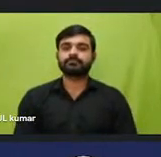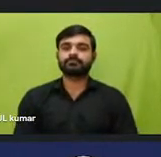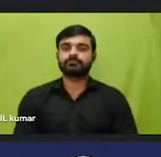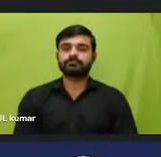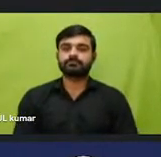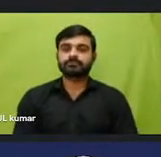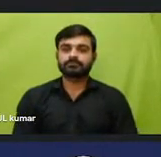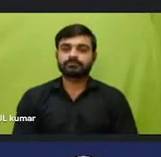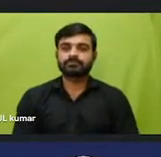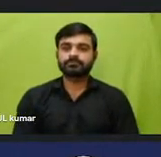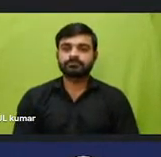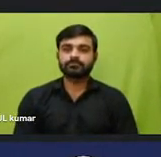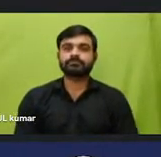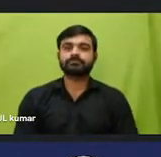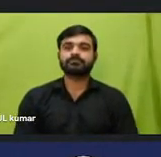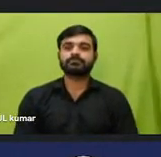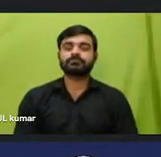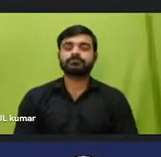at the moment.